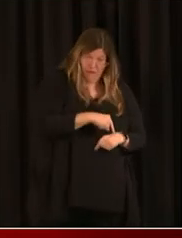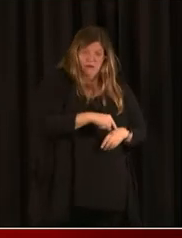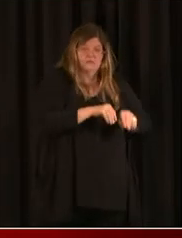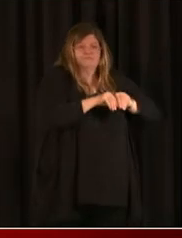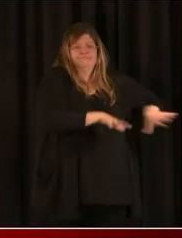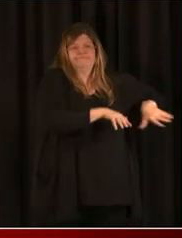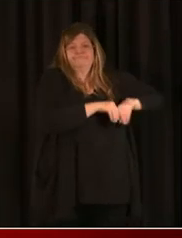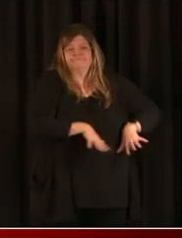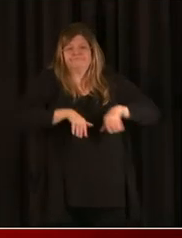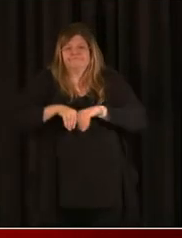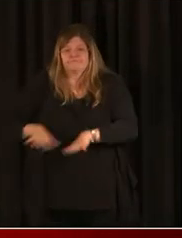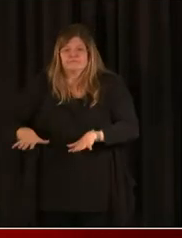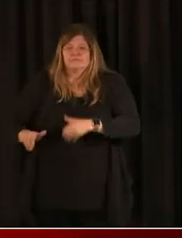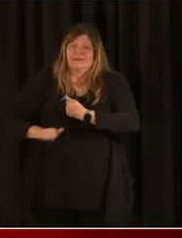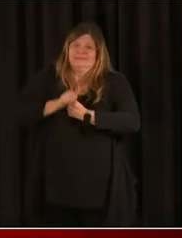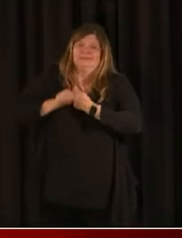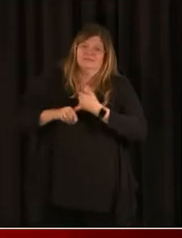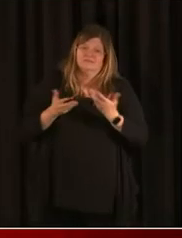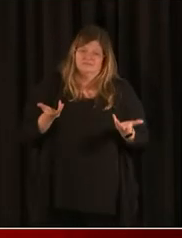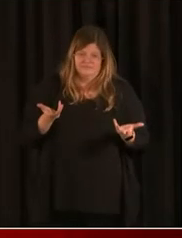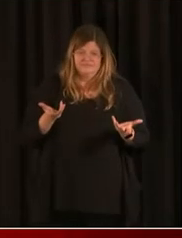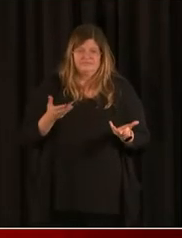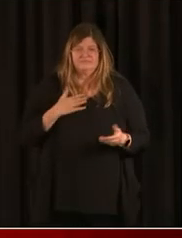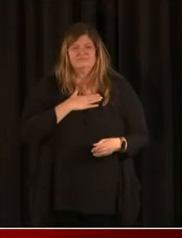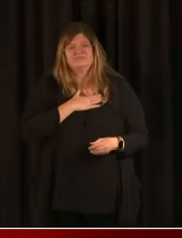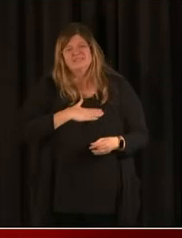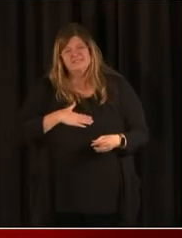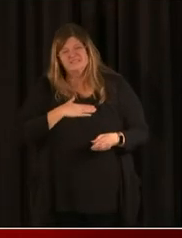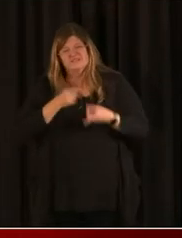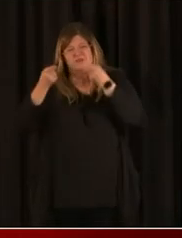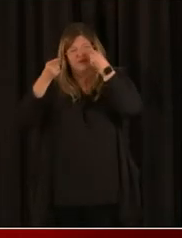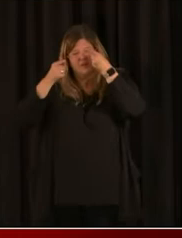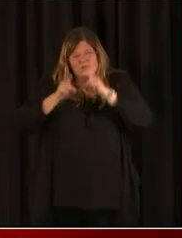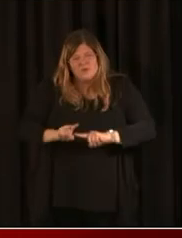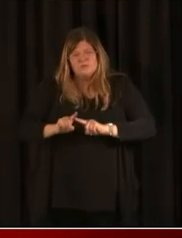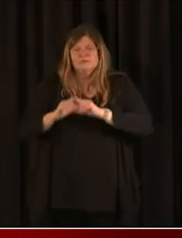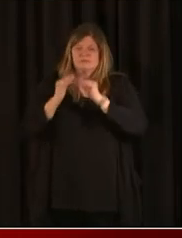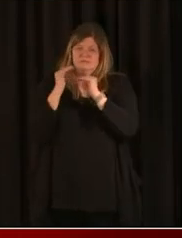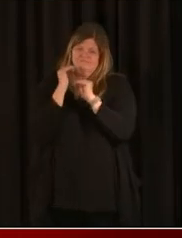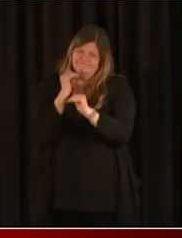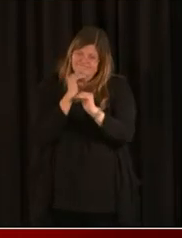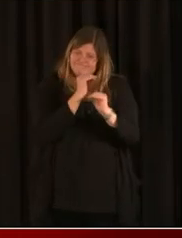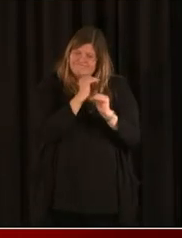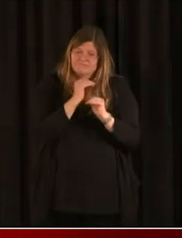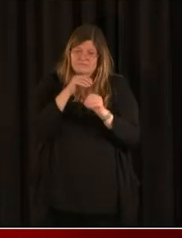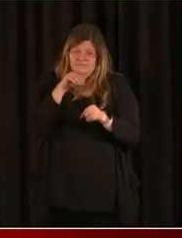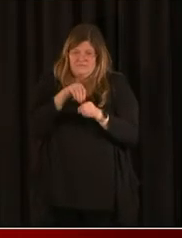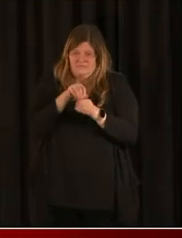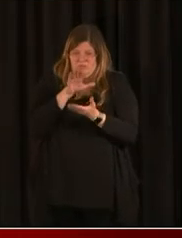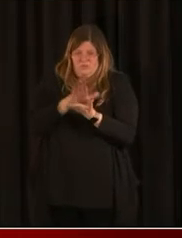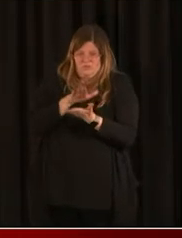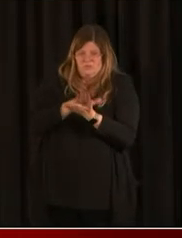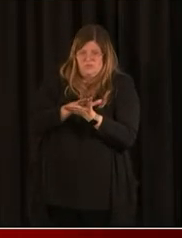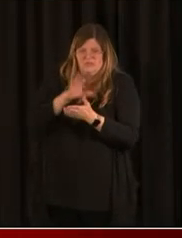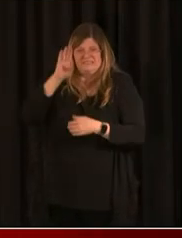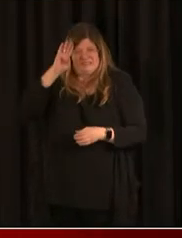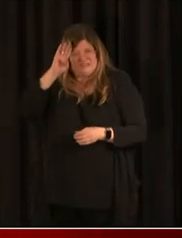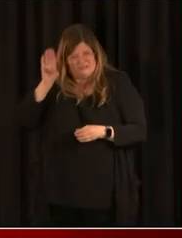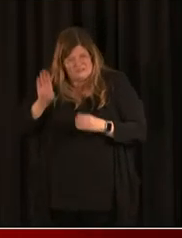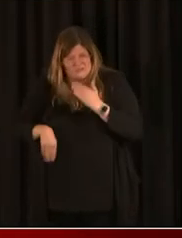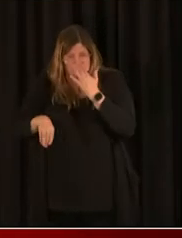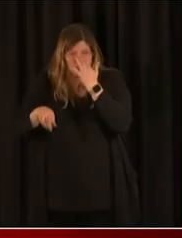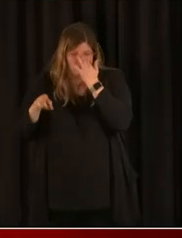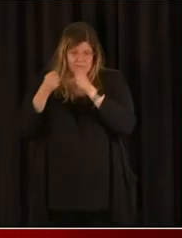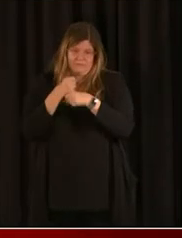And then finally, we ask our families to agree to limit entrance into our school building, knowing that we're